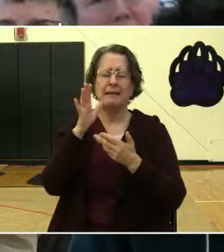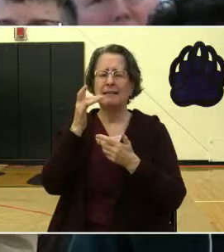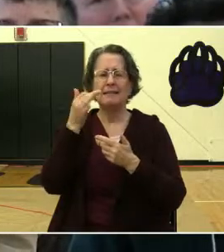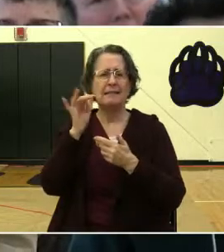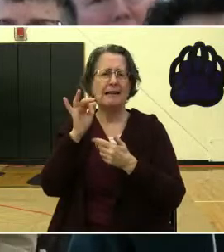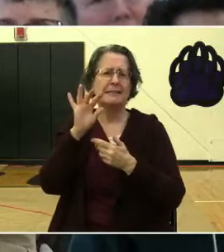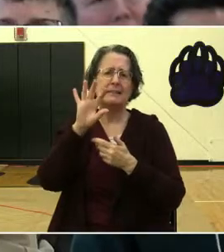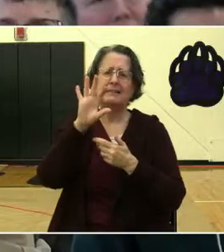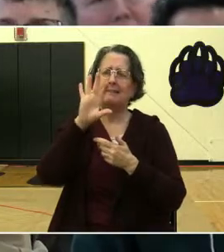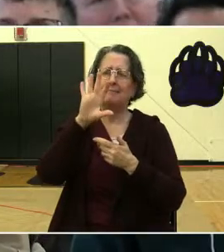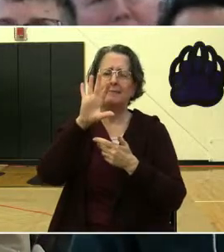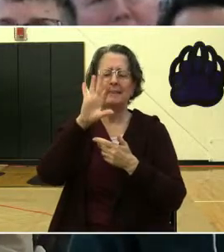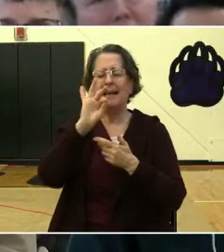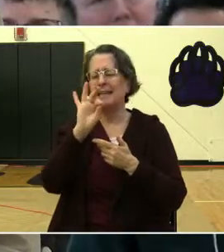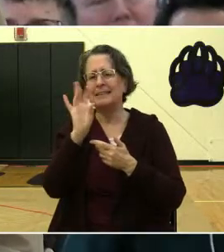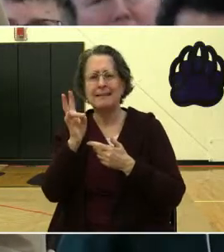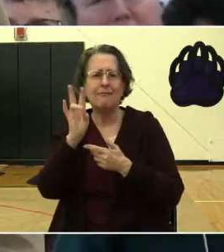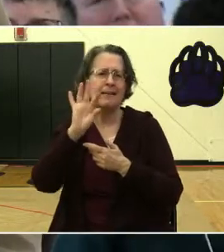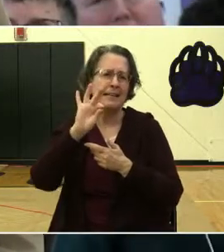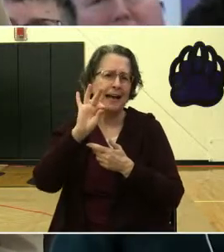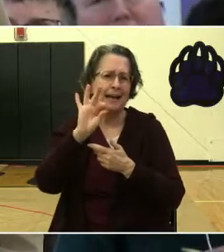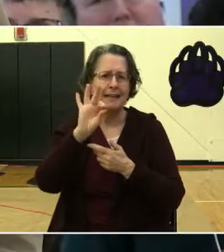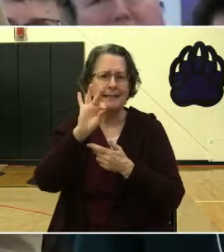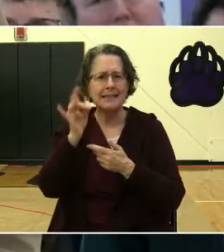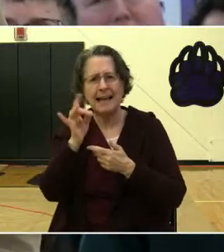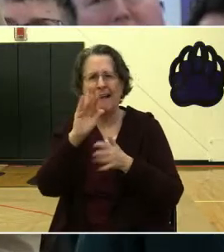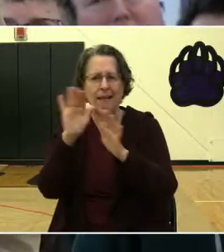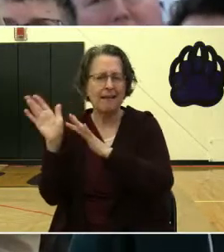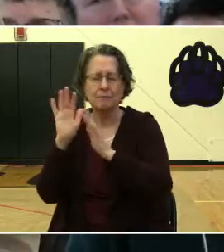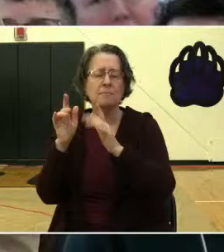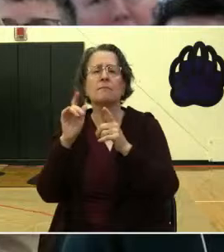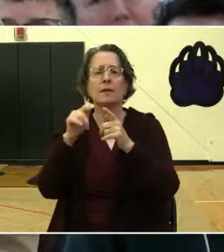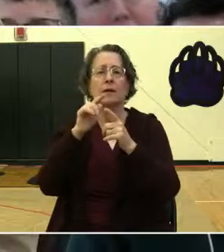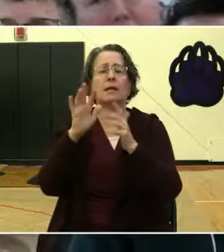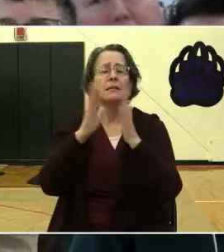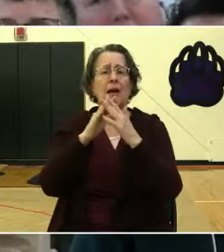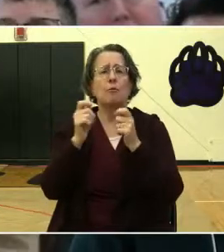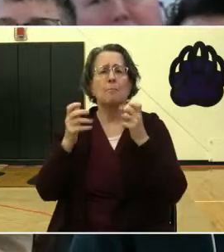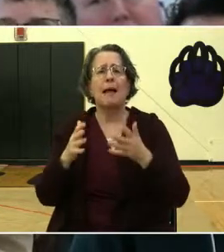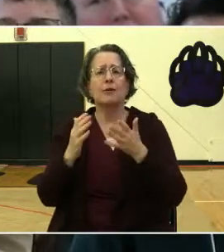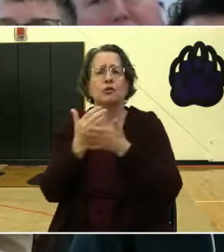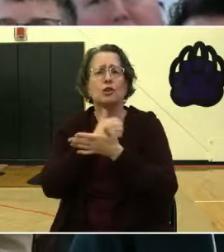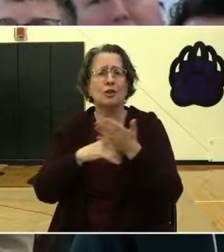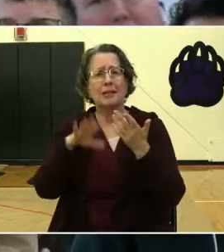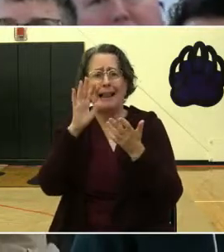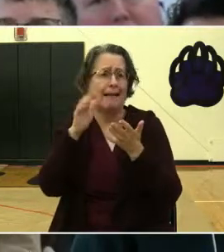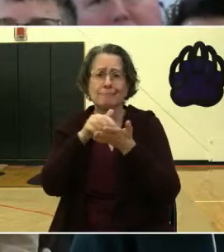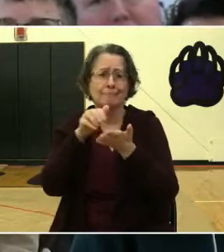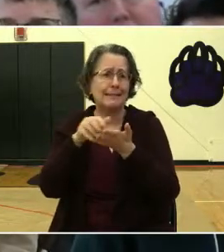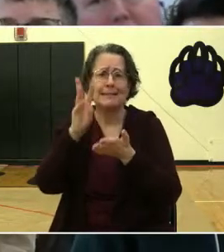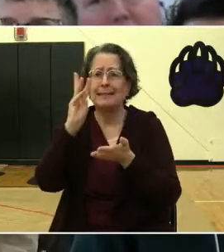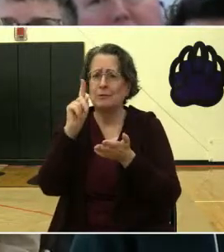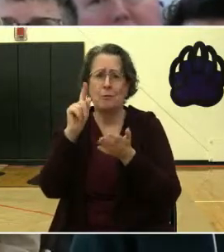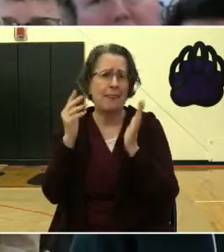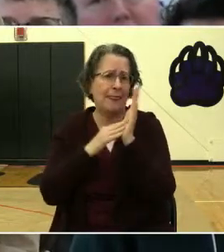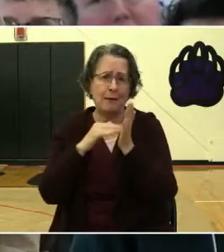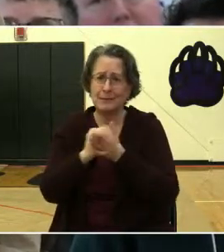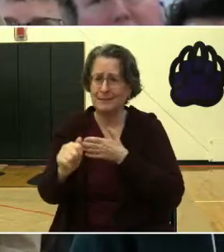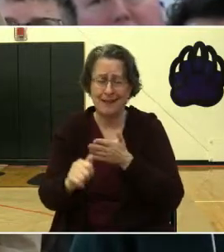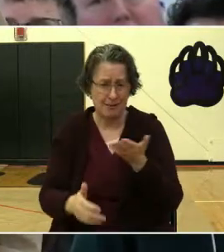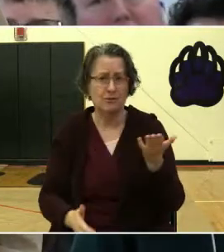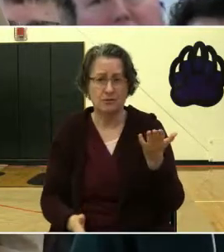a year uh 25 or six years or something have passed and